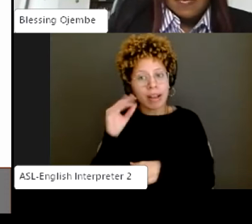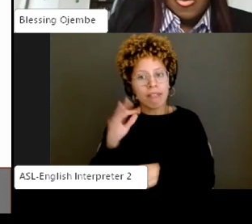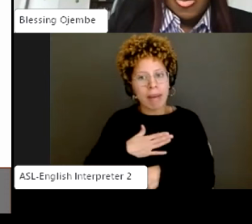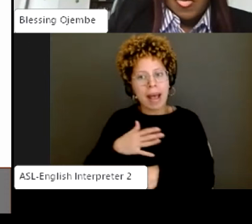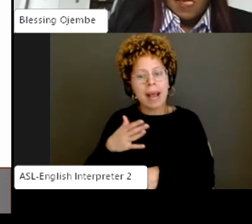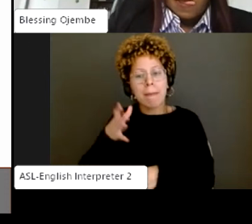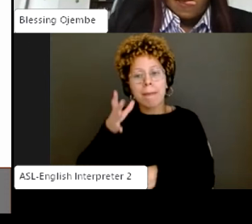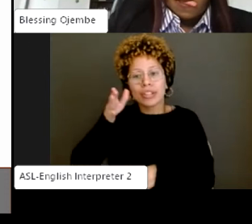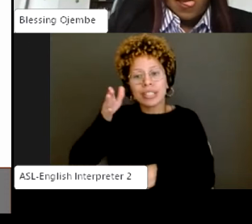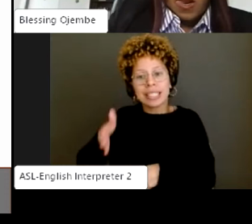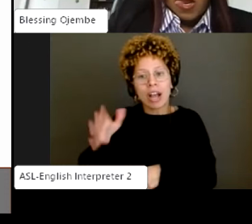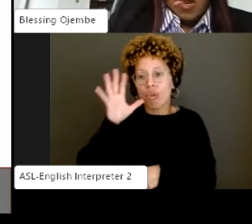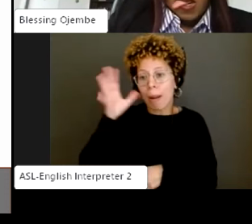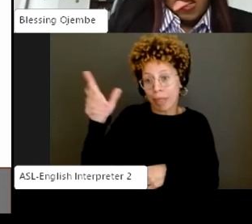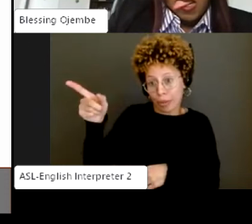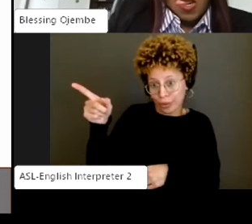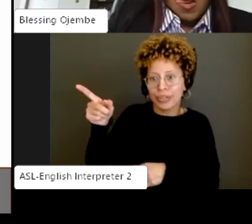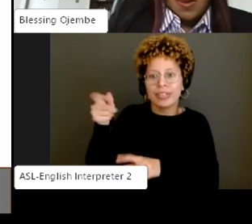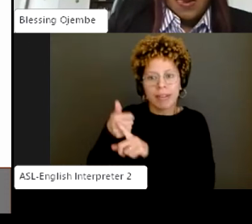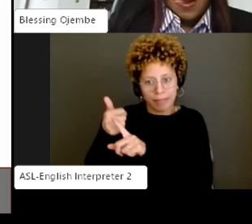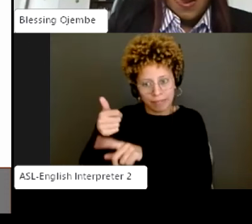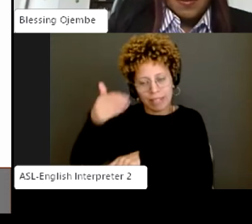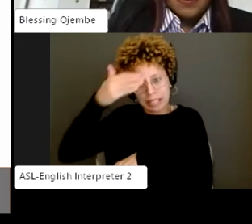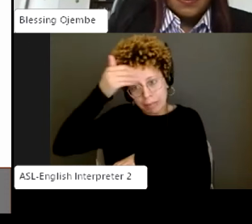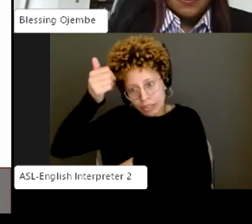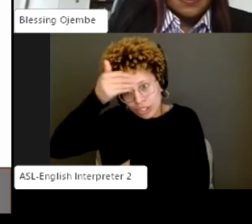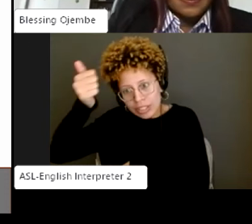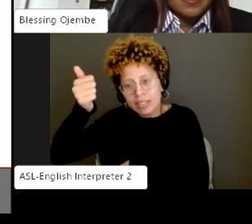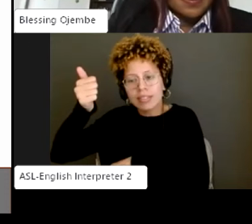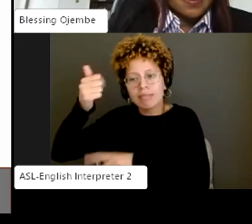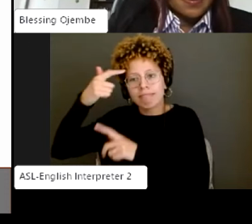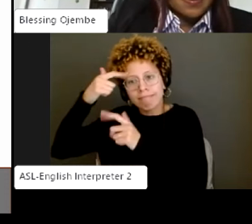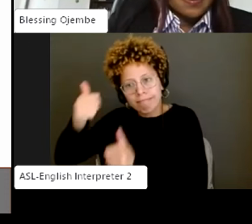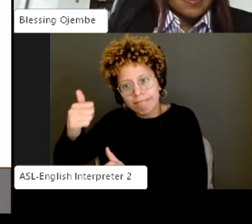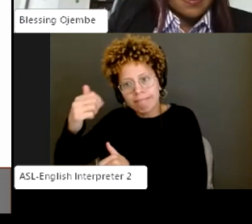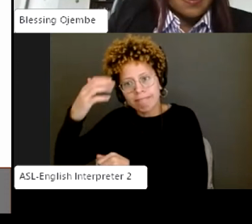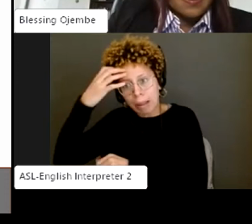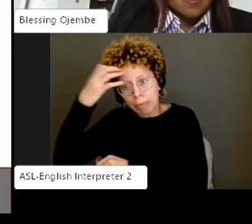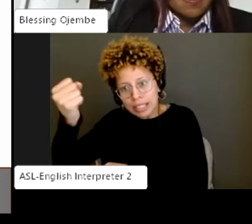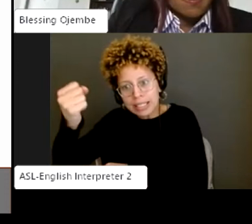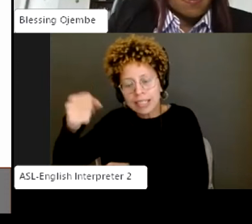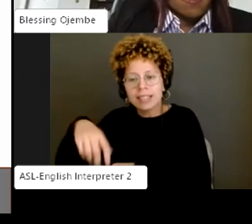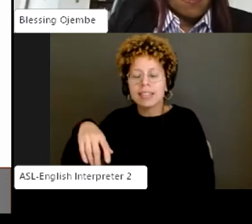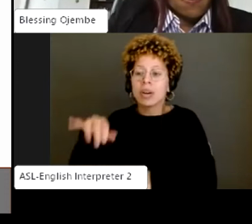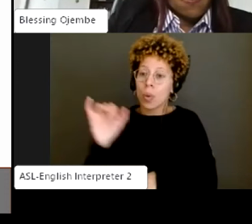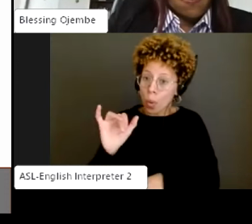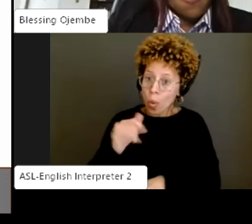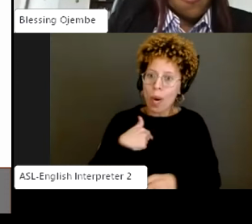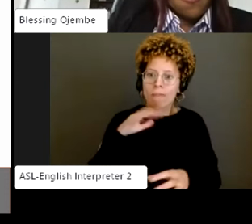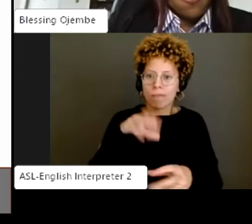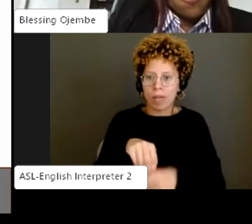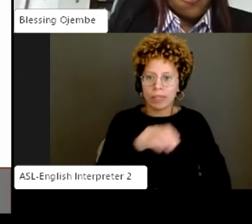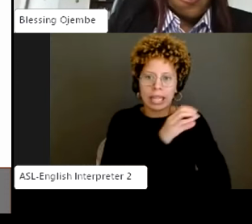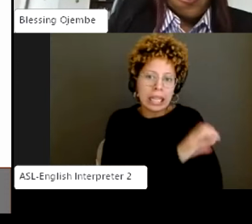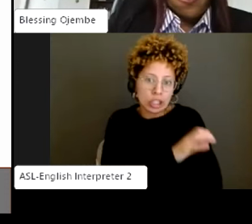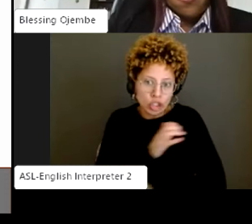grandmother with dementia, though of blessed memory, and being a clinician with over 10